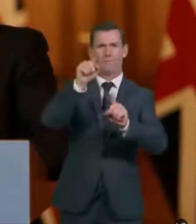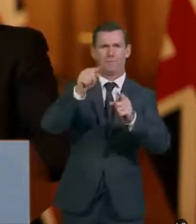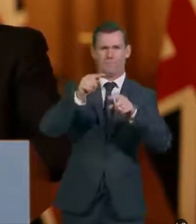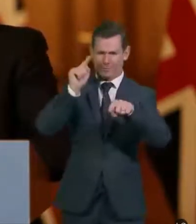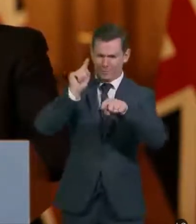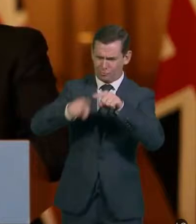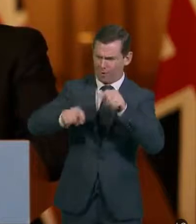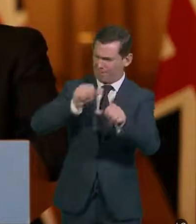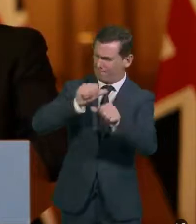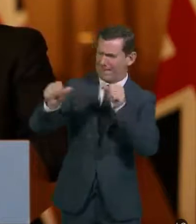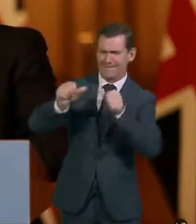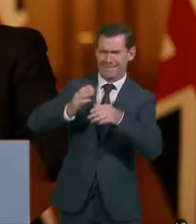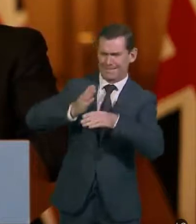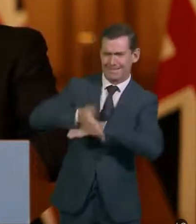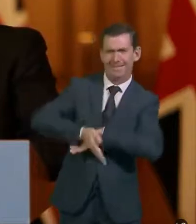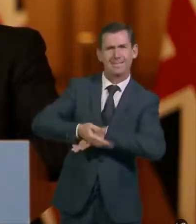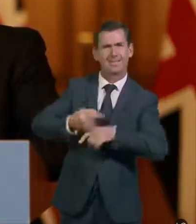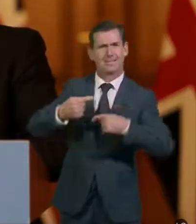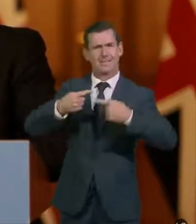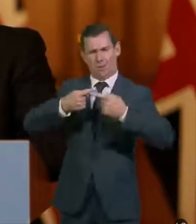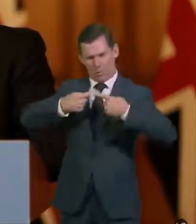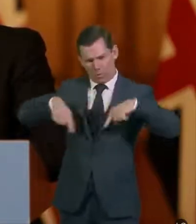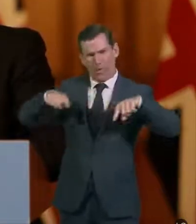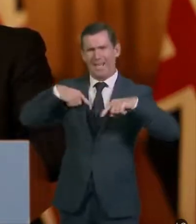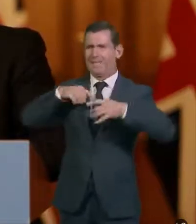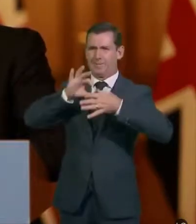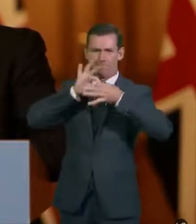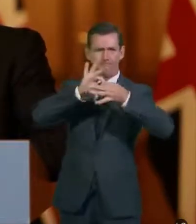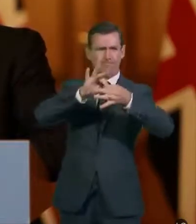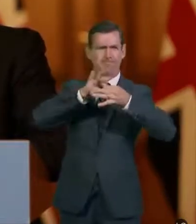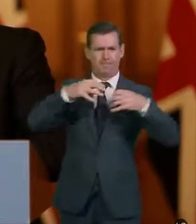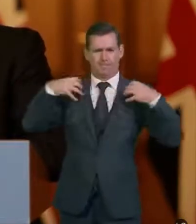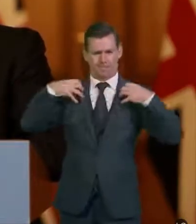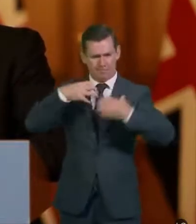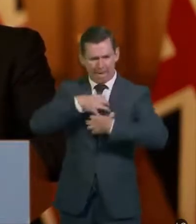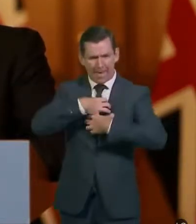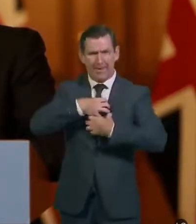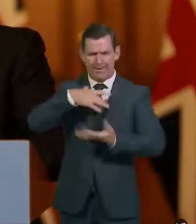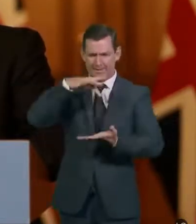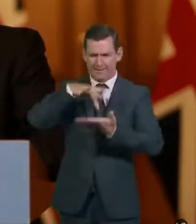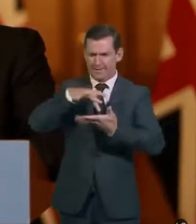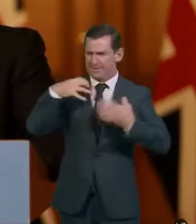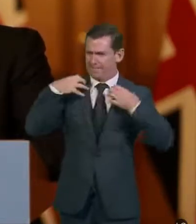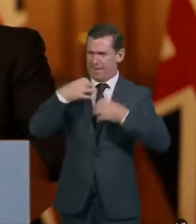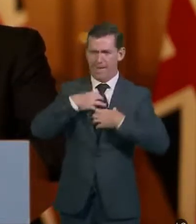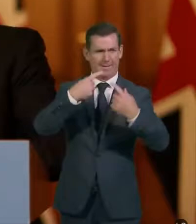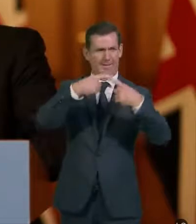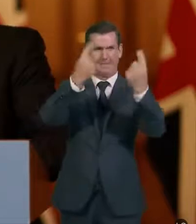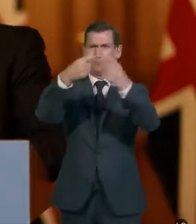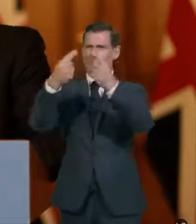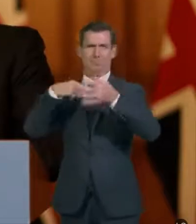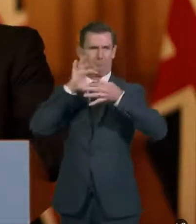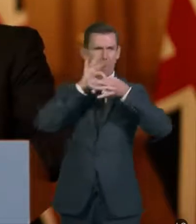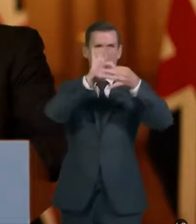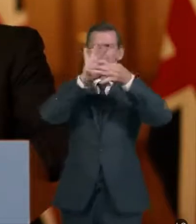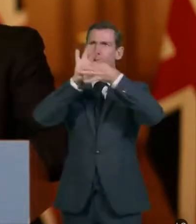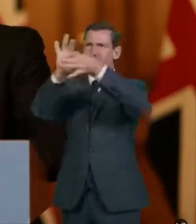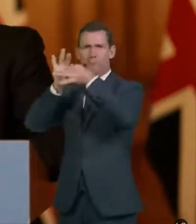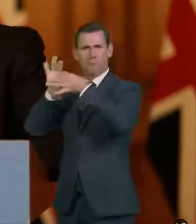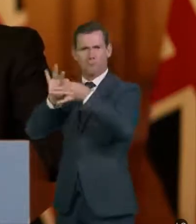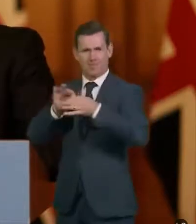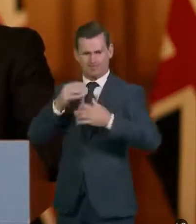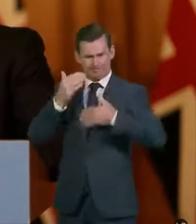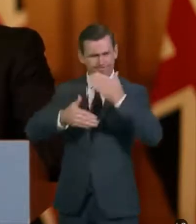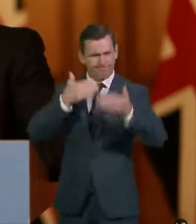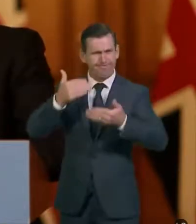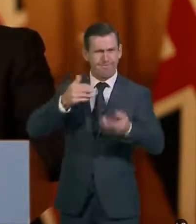local, regional mayors, city mayors around the country, as you know, to get this thing done. And I hope that everybody